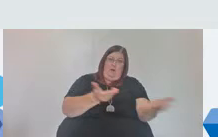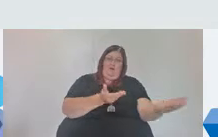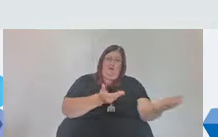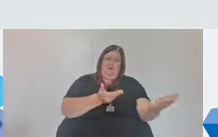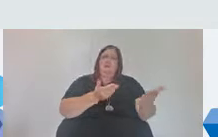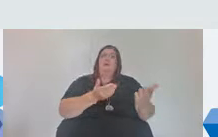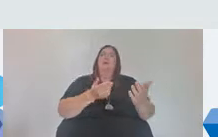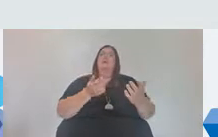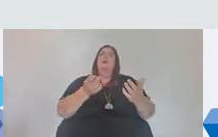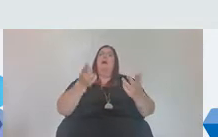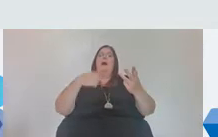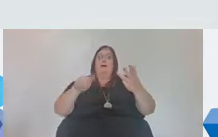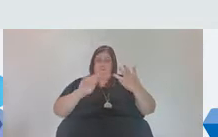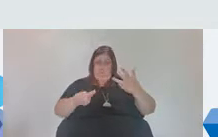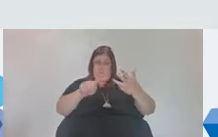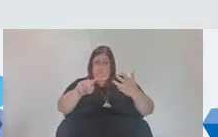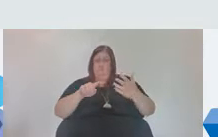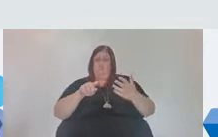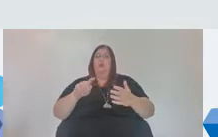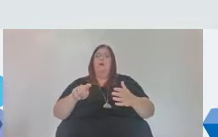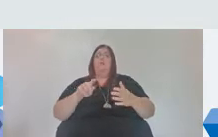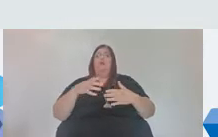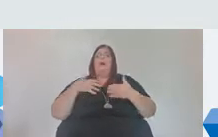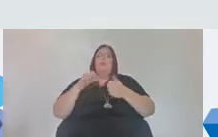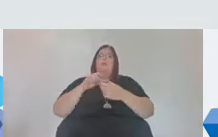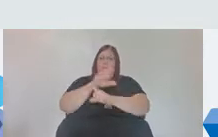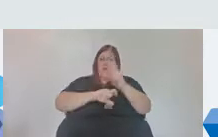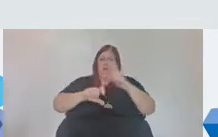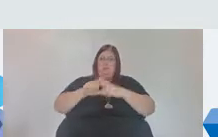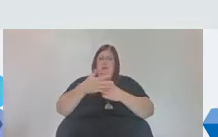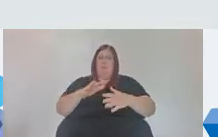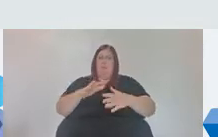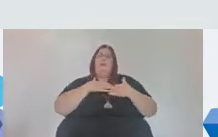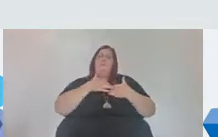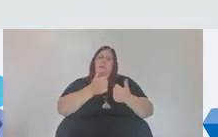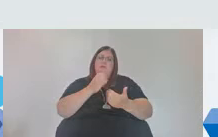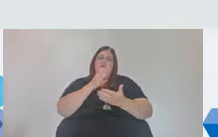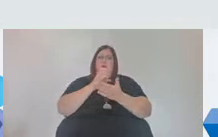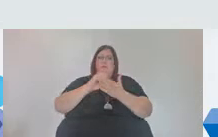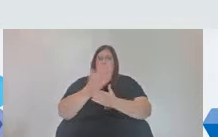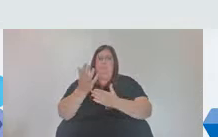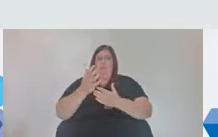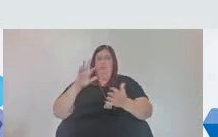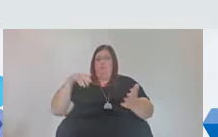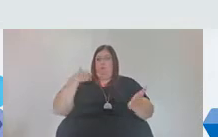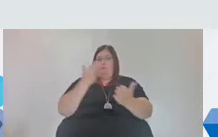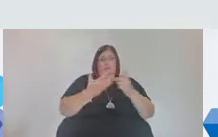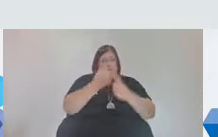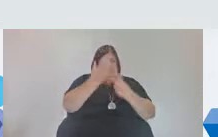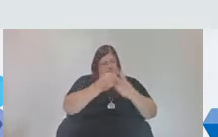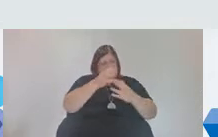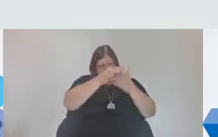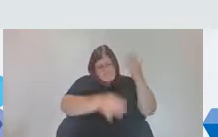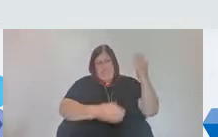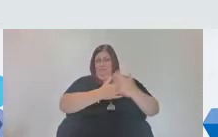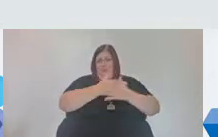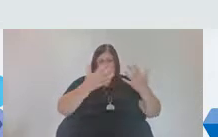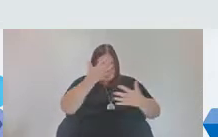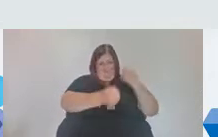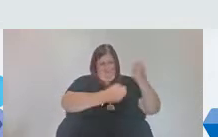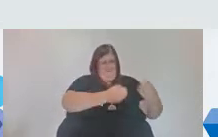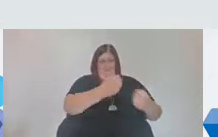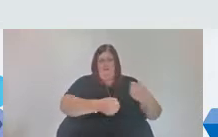health communities and compassionate charter development. So lots of successes so far. This way of working is here to stay. It is